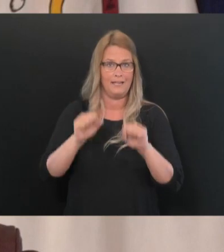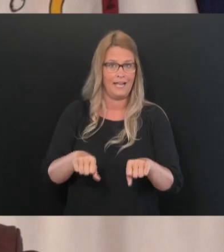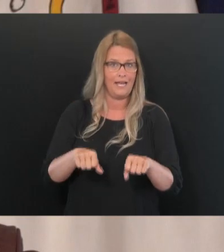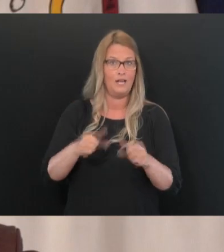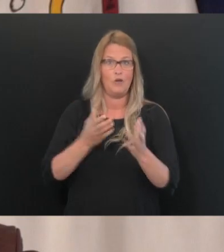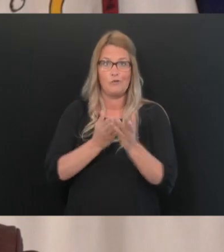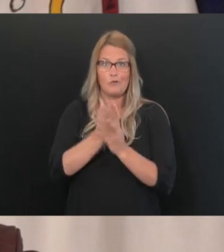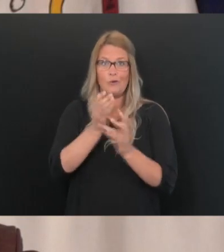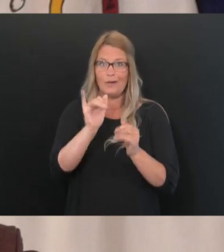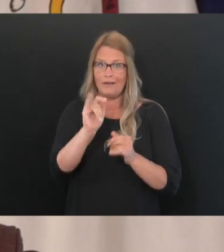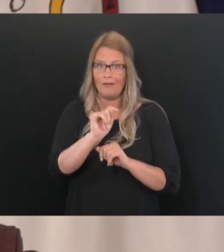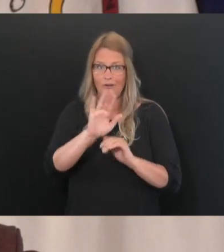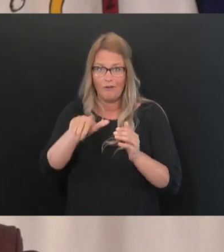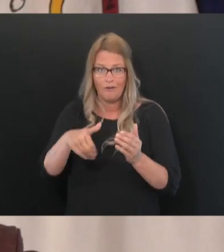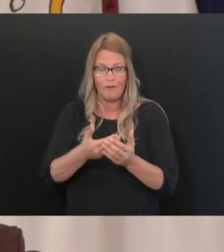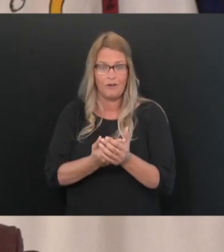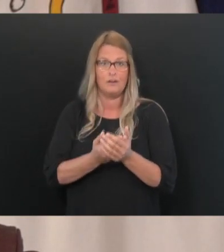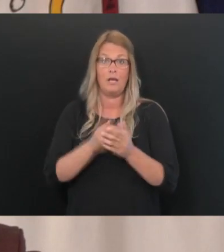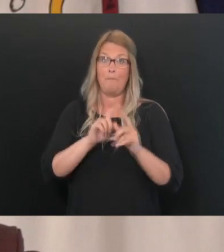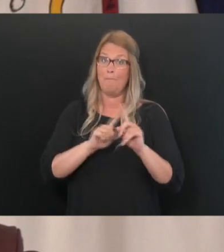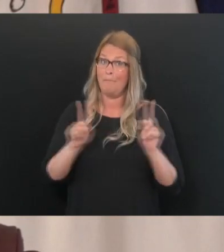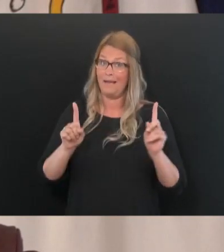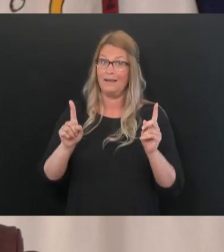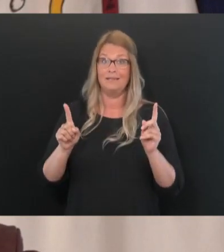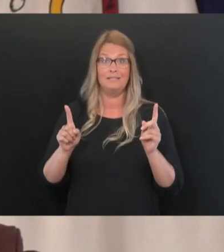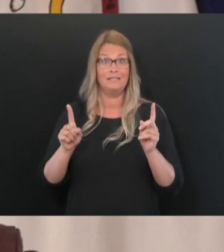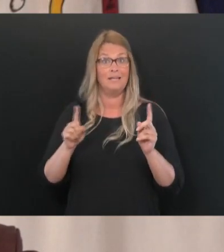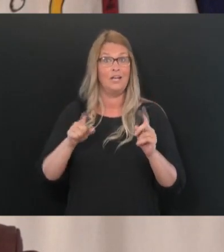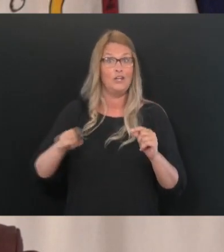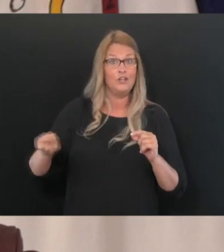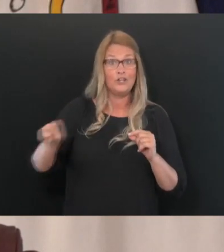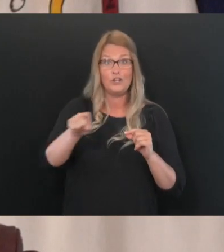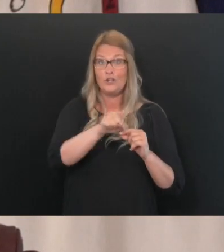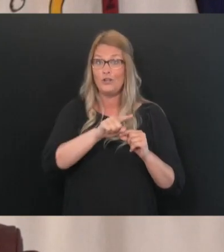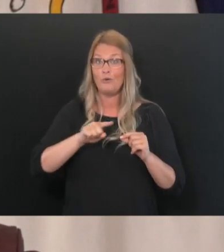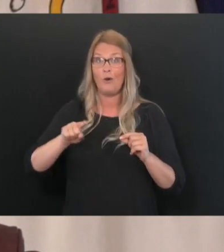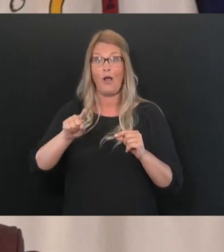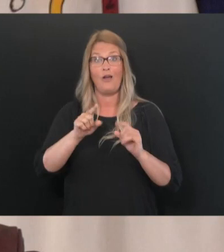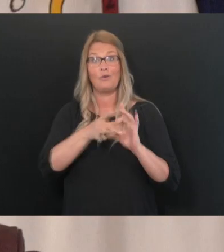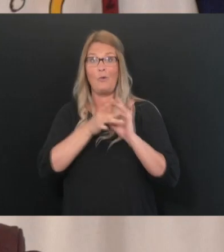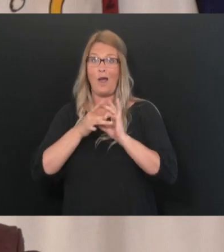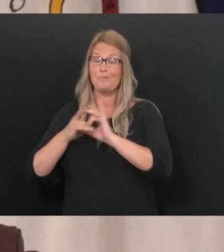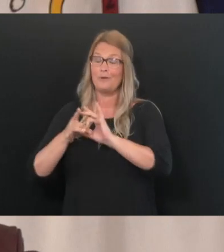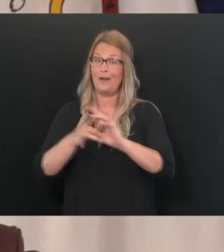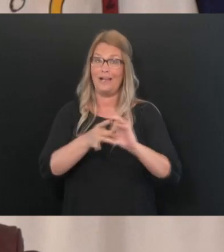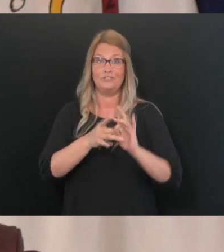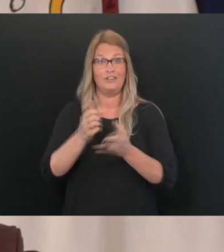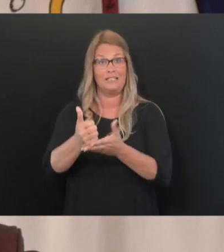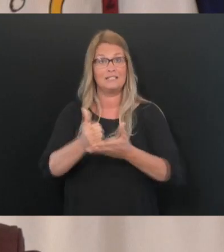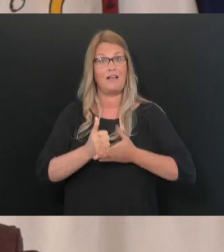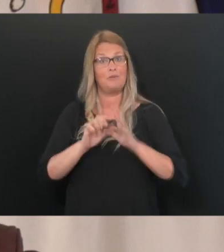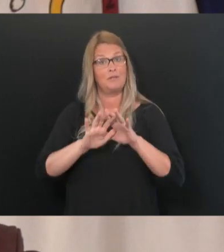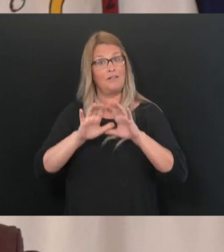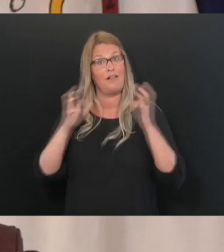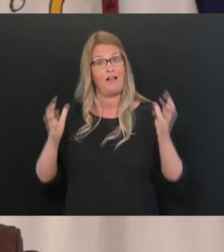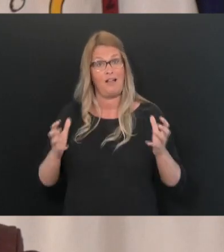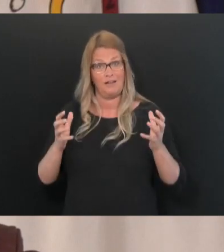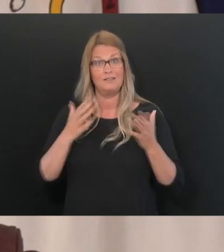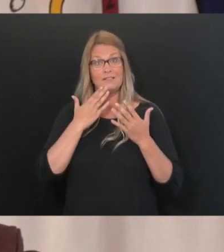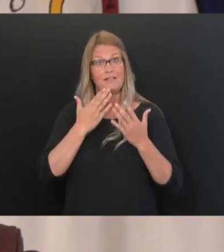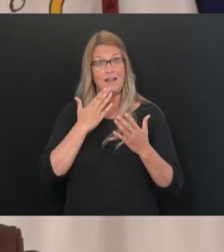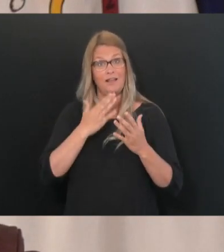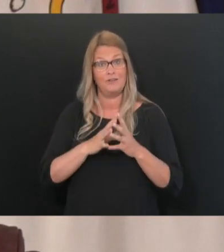going to be able to navigate through those without the cooperation and help of all the great West Virginians that are out there. So please don't forget to do